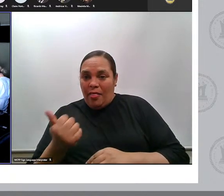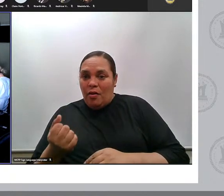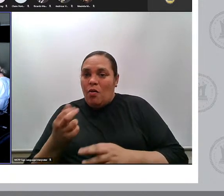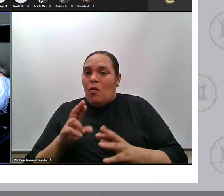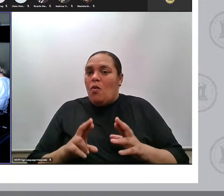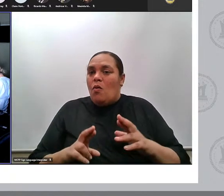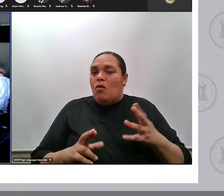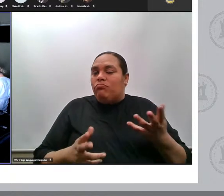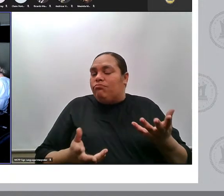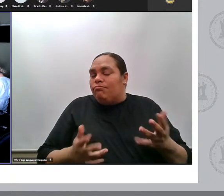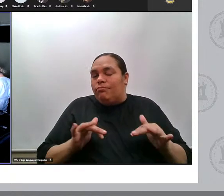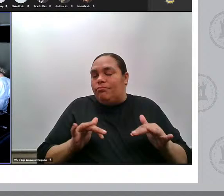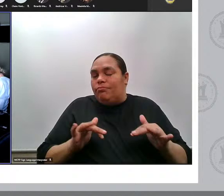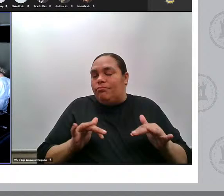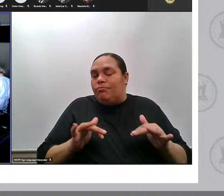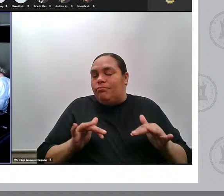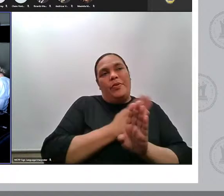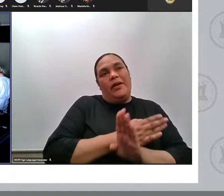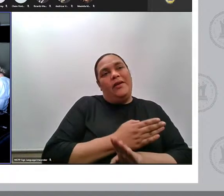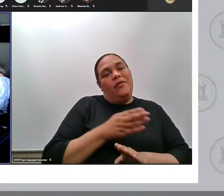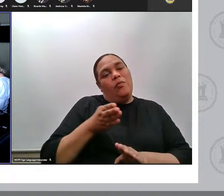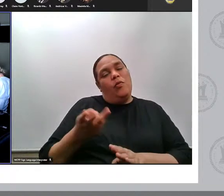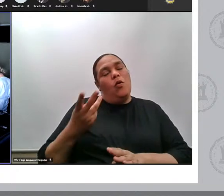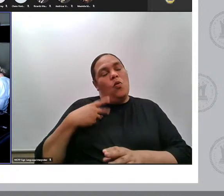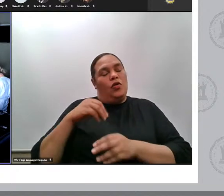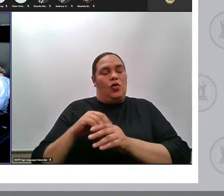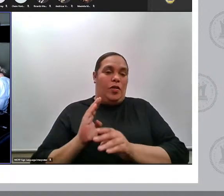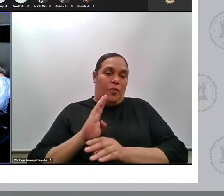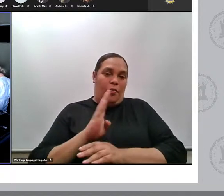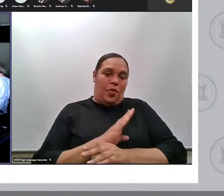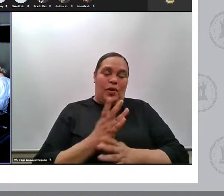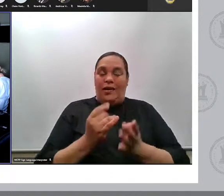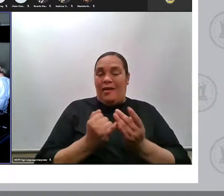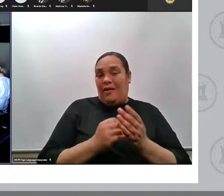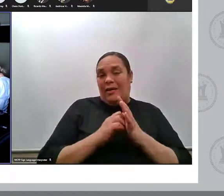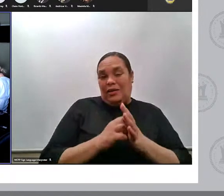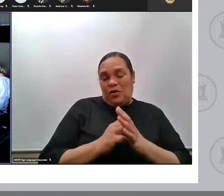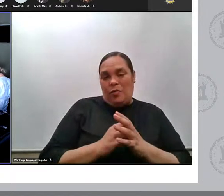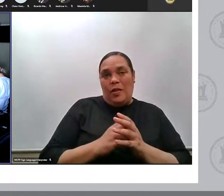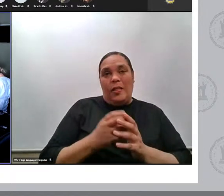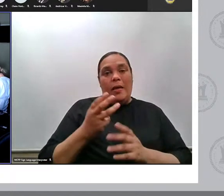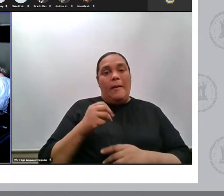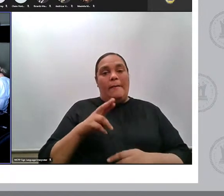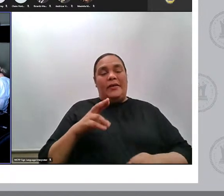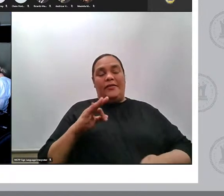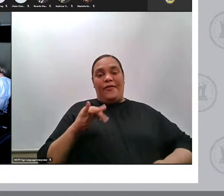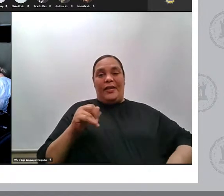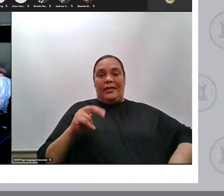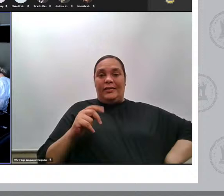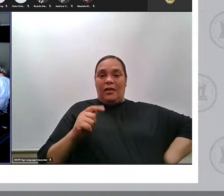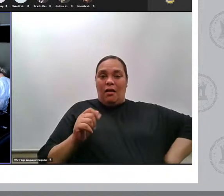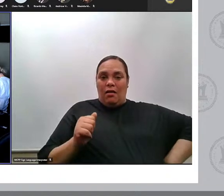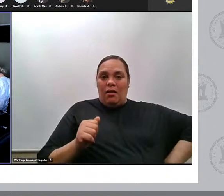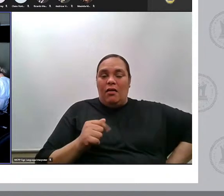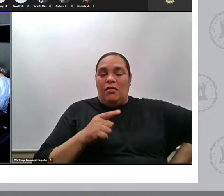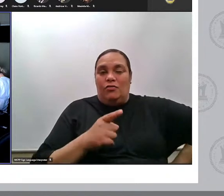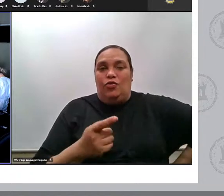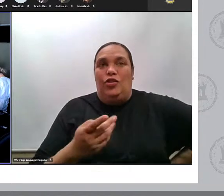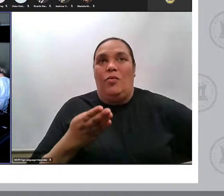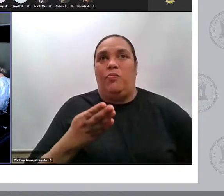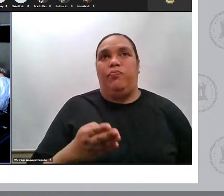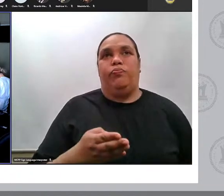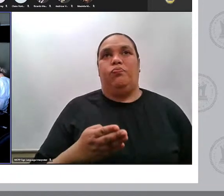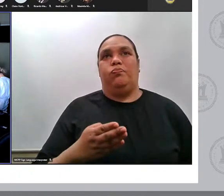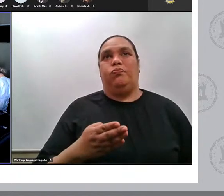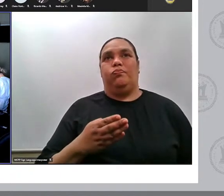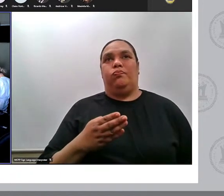or people who've previously served on this board. So, for example, Ms. Venter has served